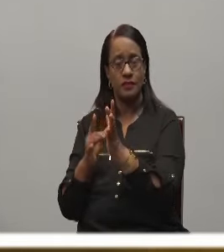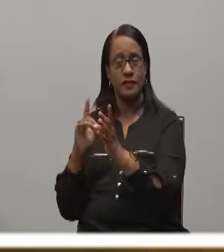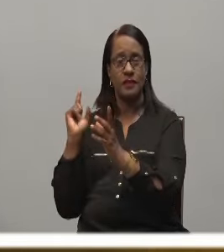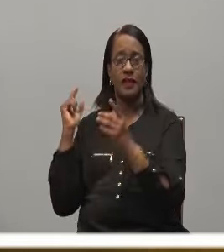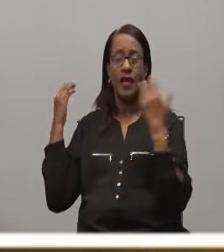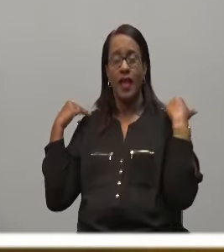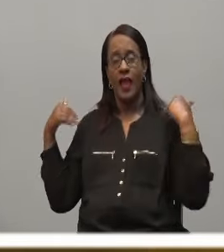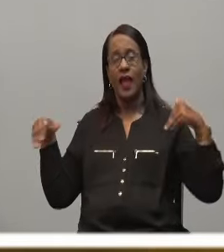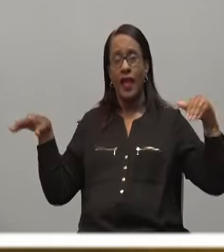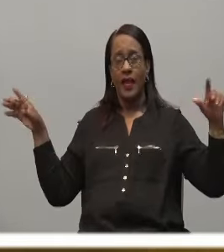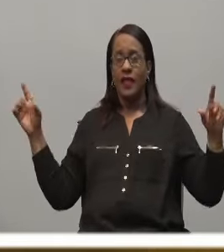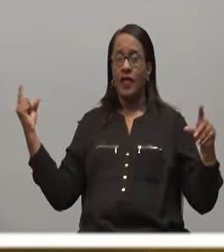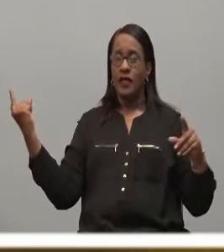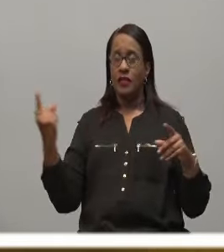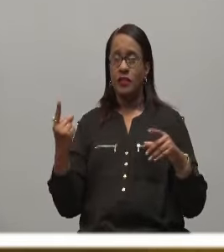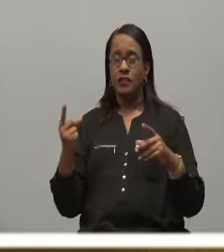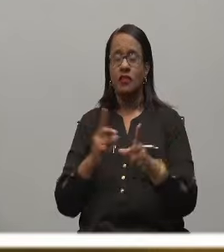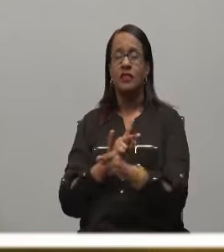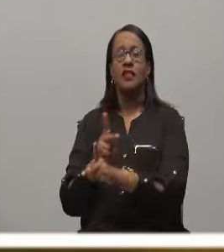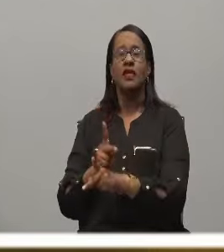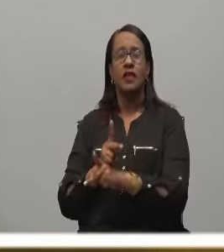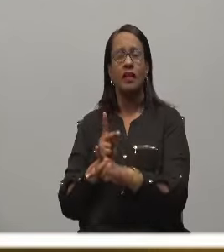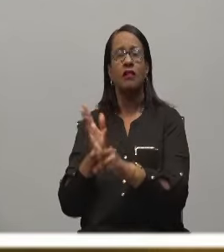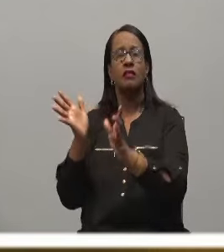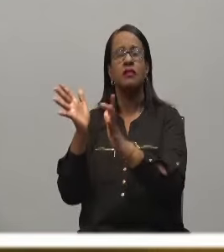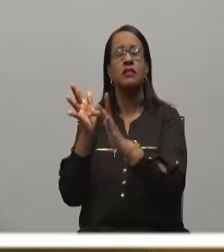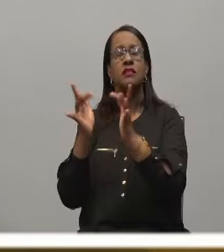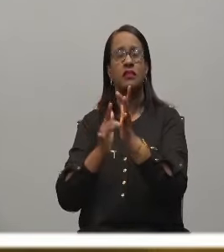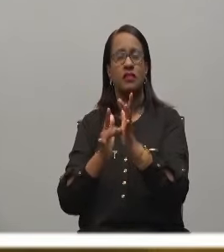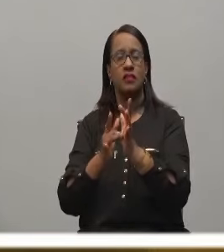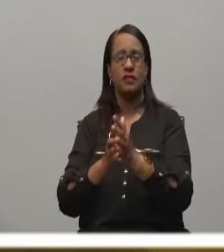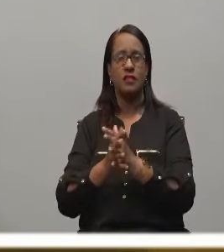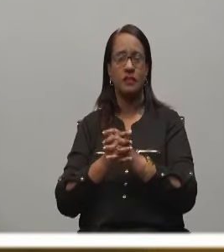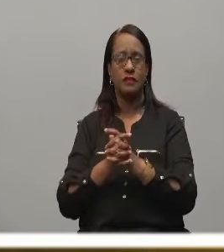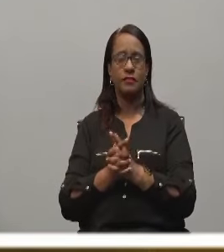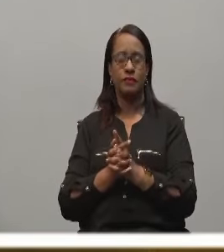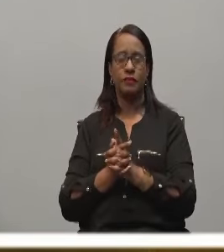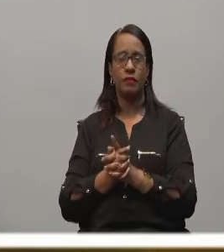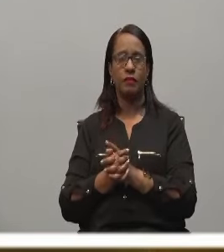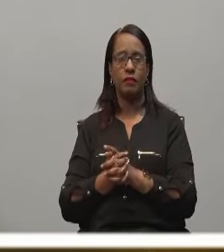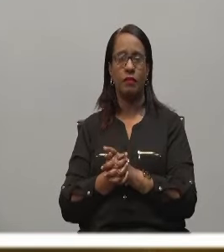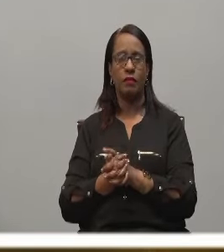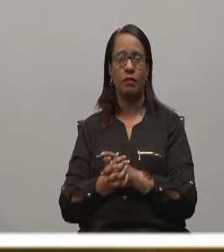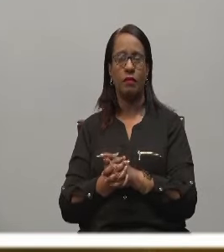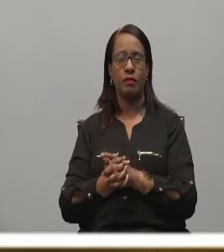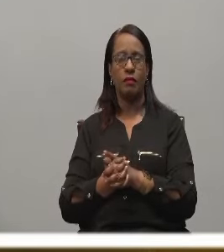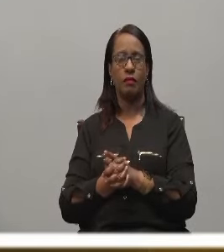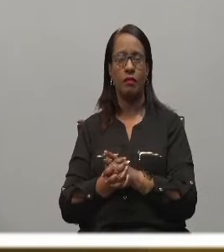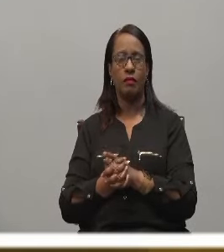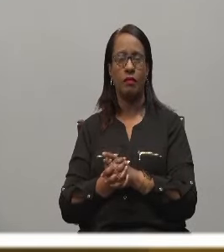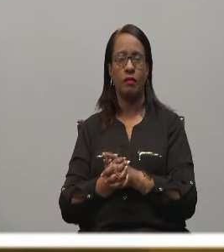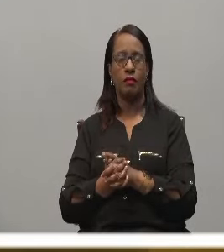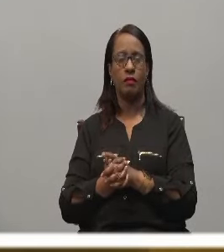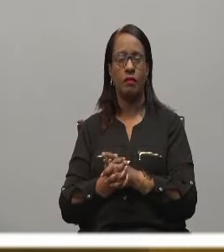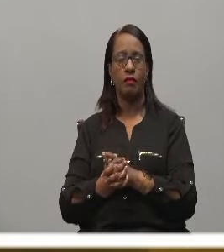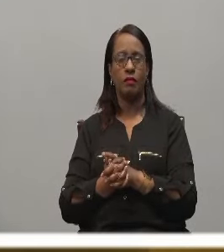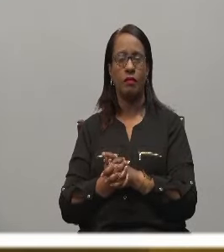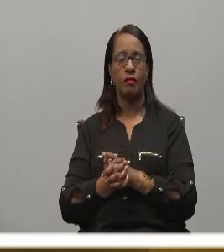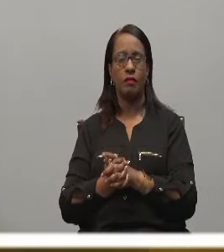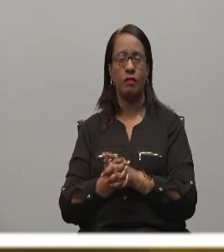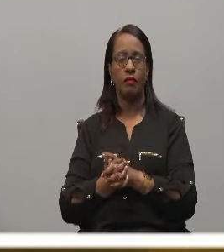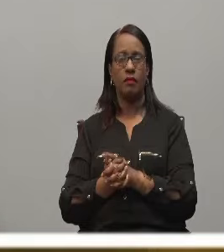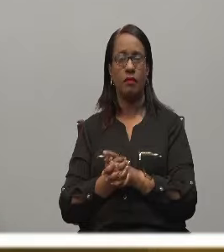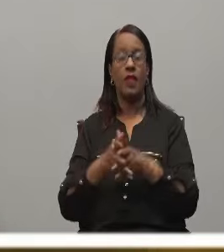There's one of the ancient Jewish texts that talks about the angels ministering to Adam in the